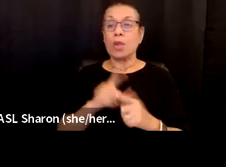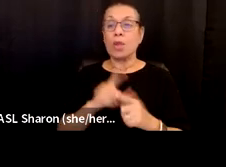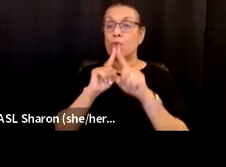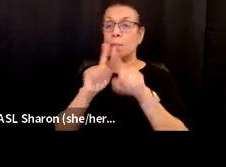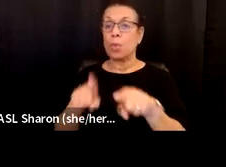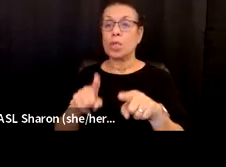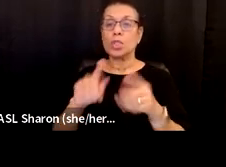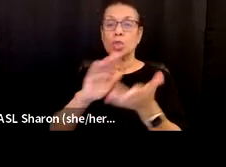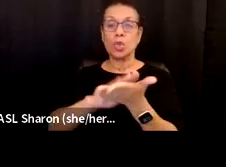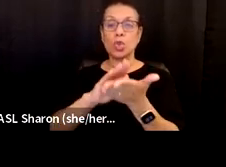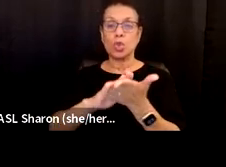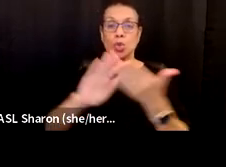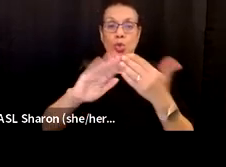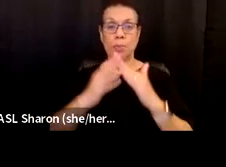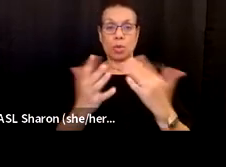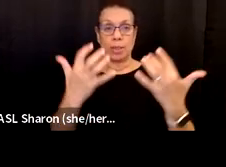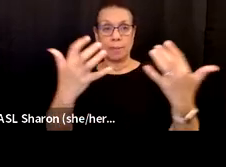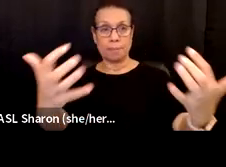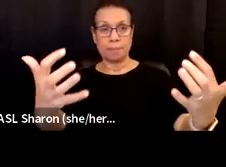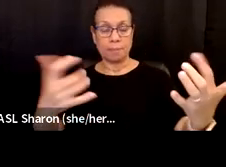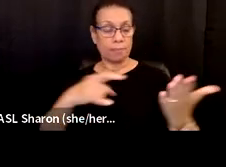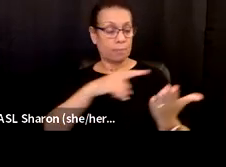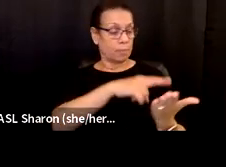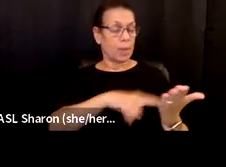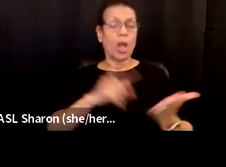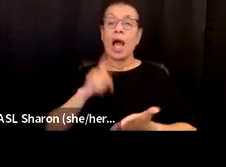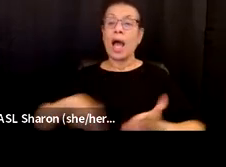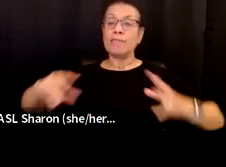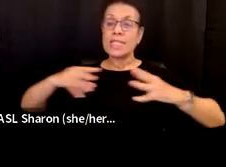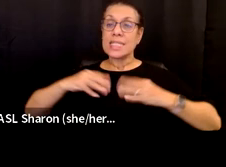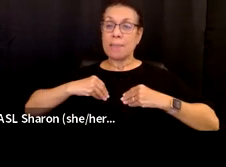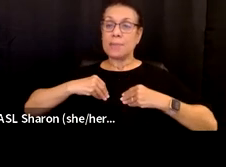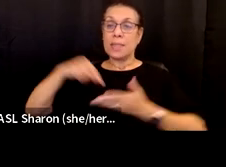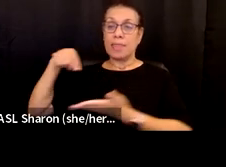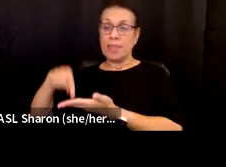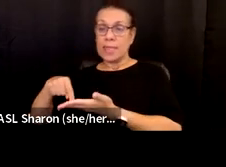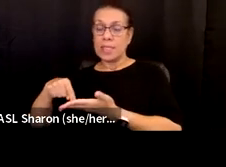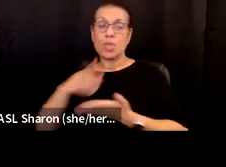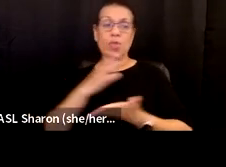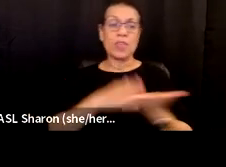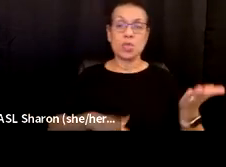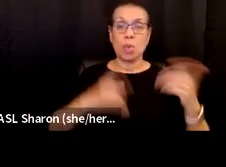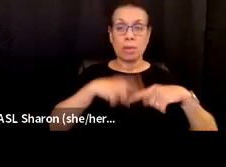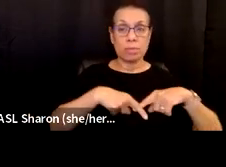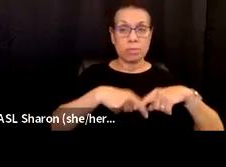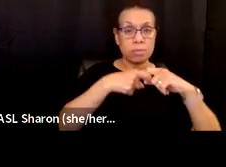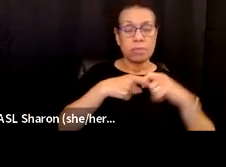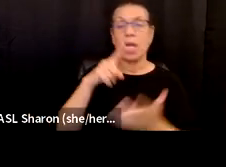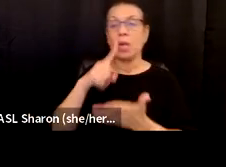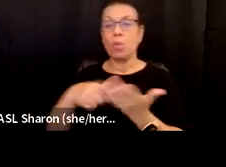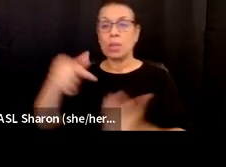community about which uh recommendations she has accepted which one she may have amended and which ones she's